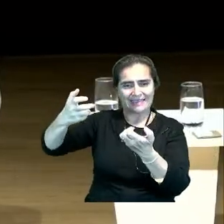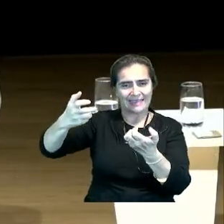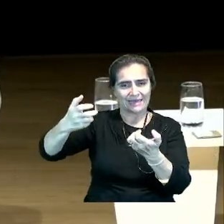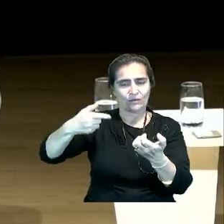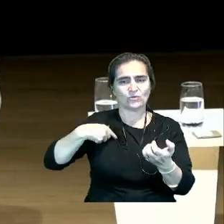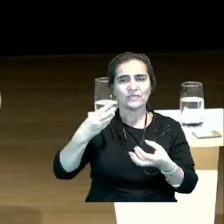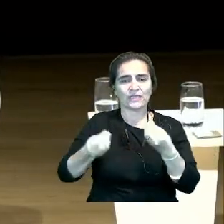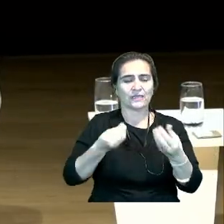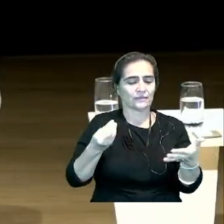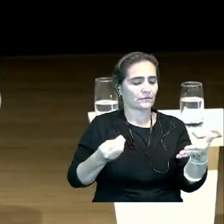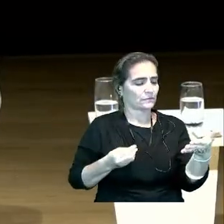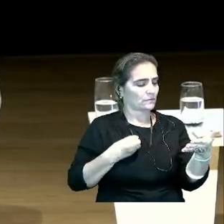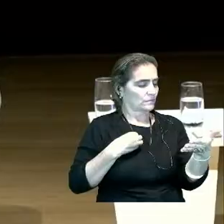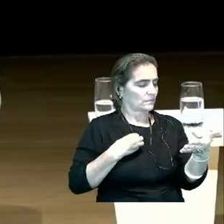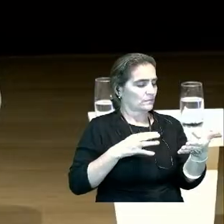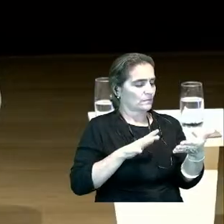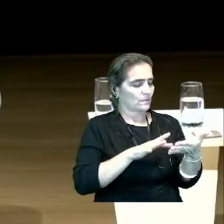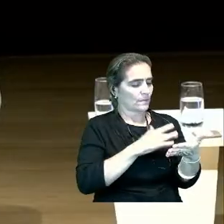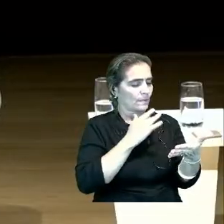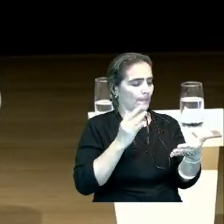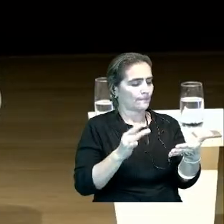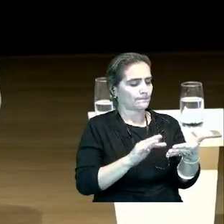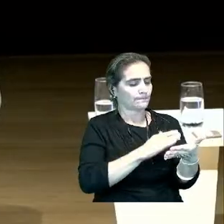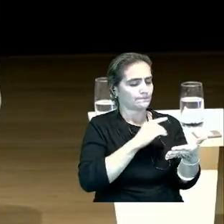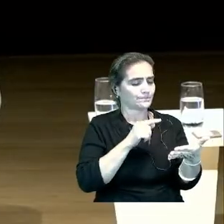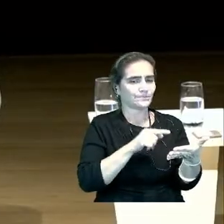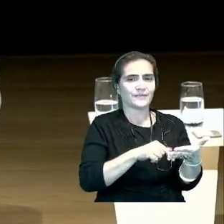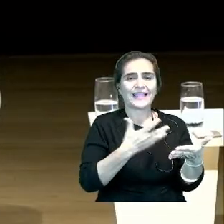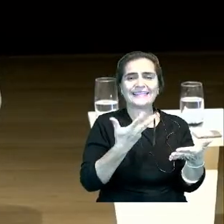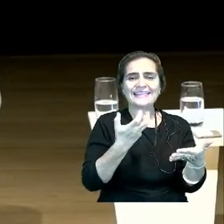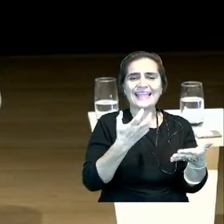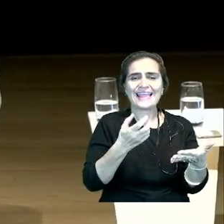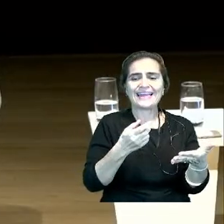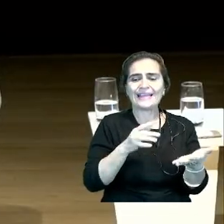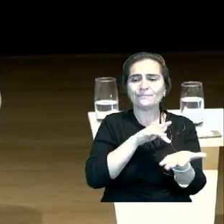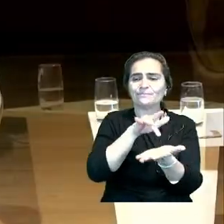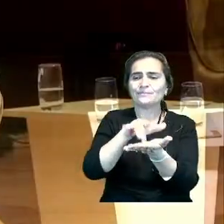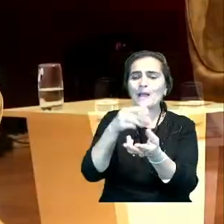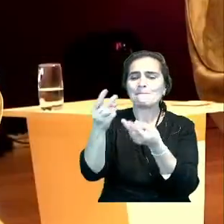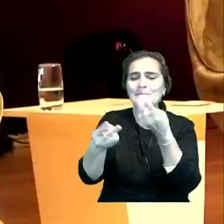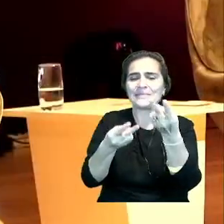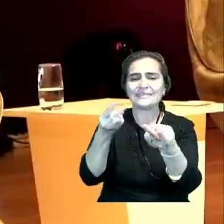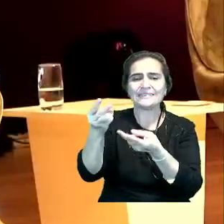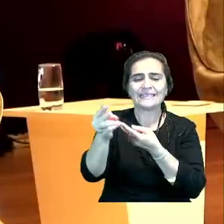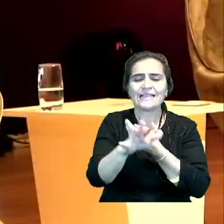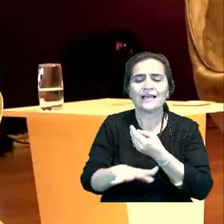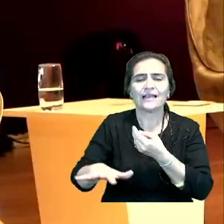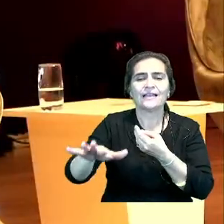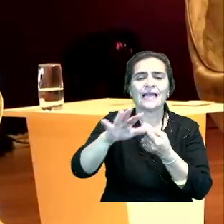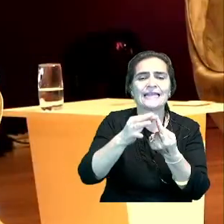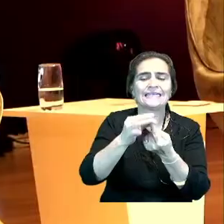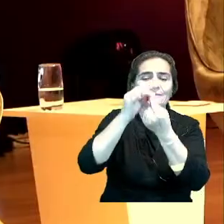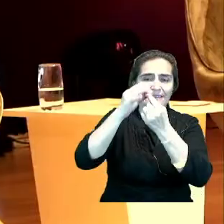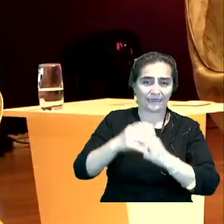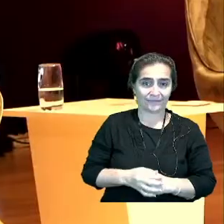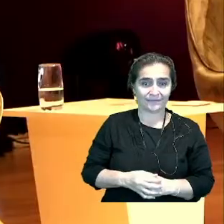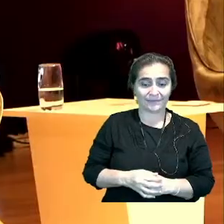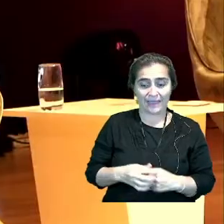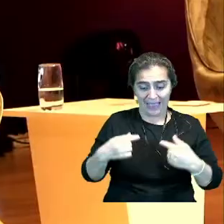massive locations. They don't want just sexual tourism. They want a